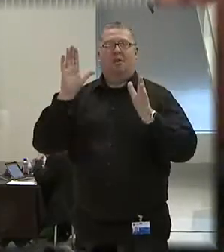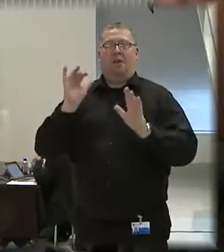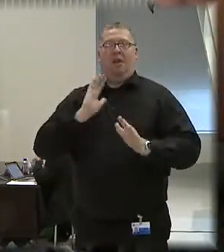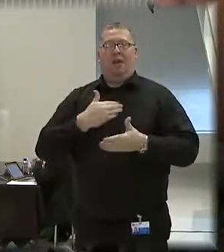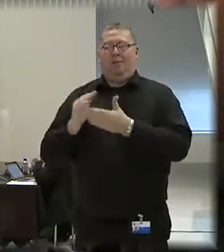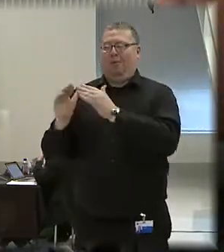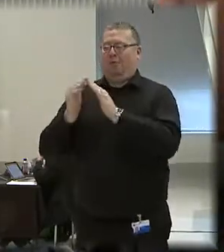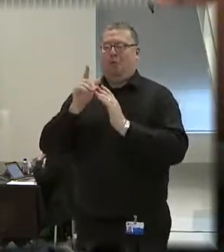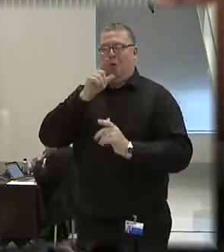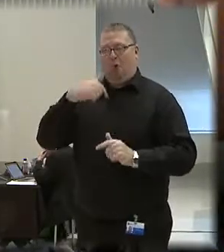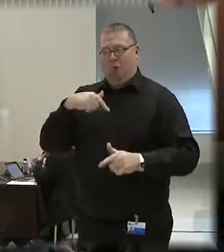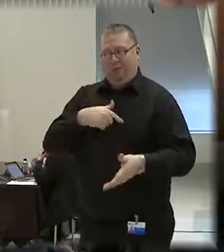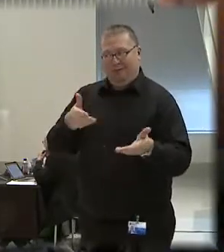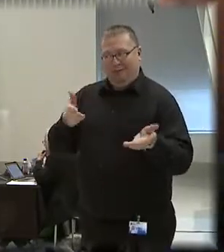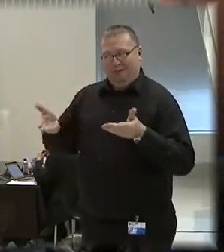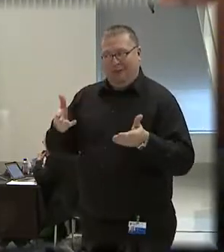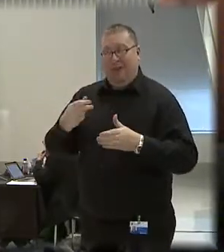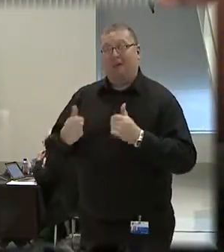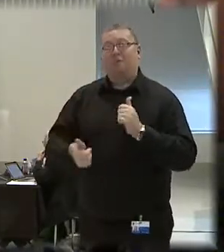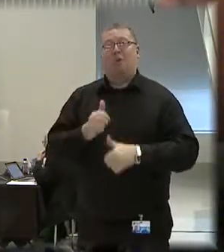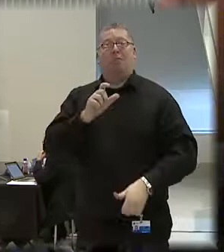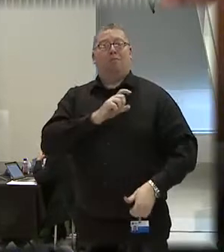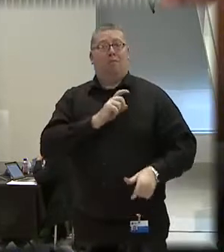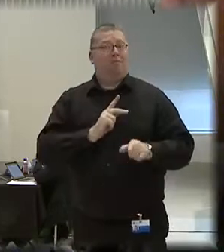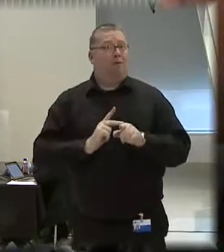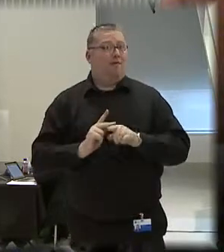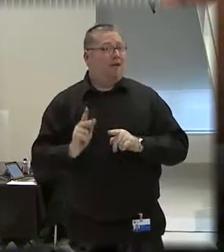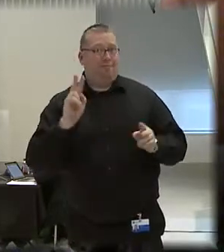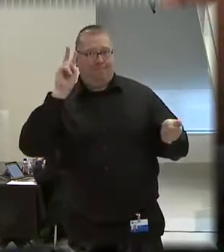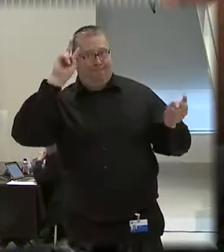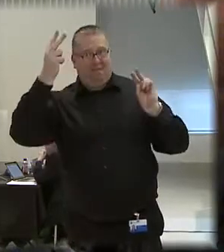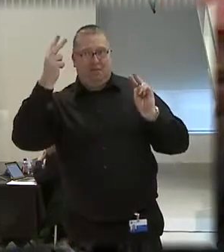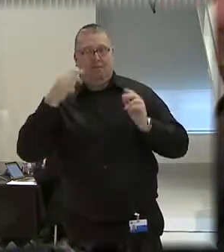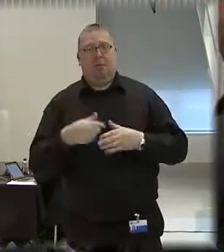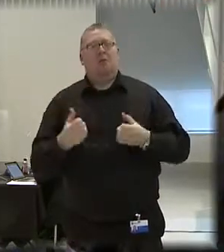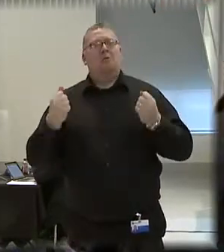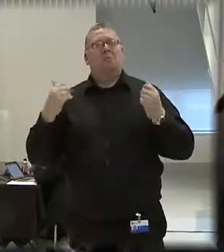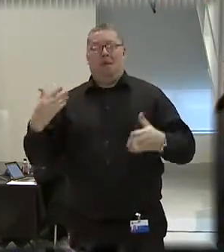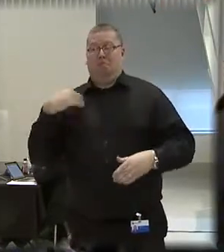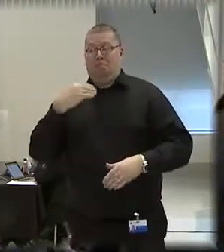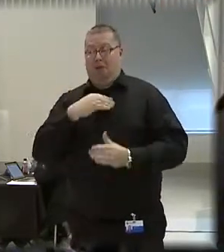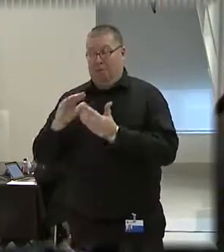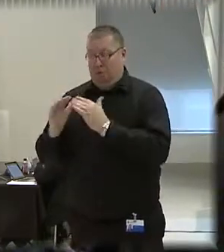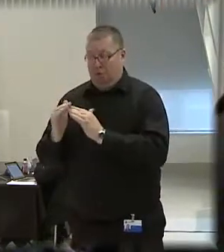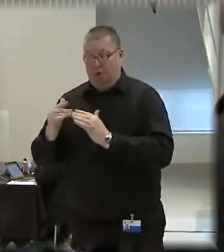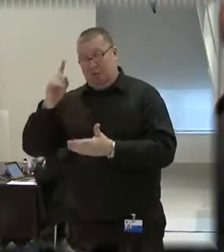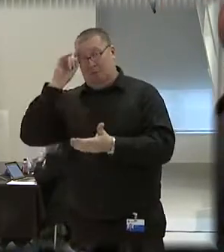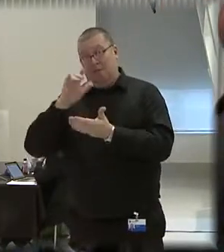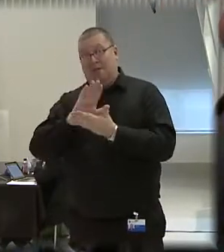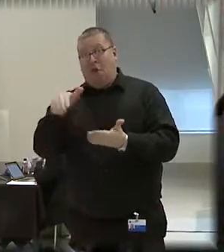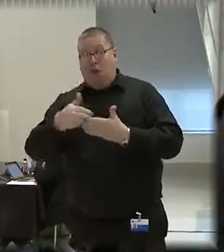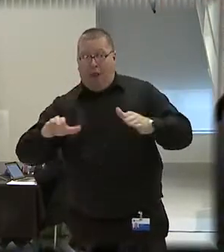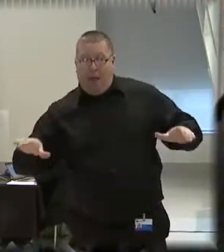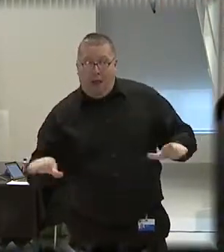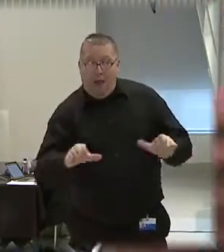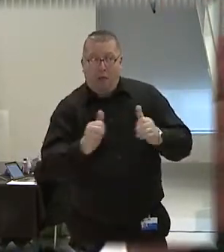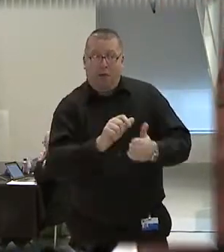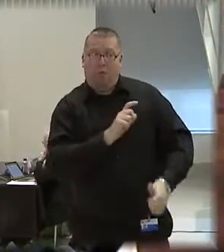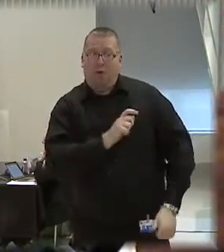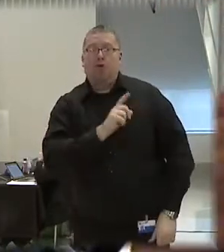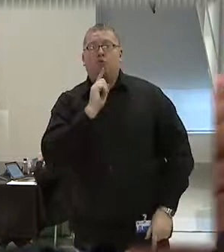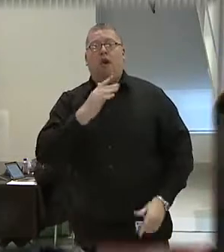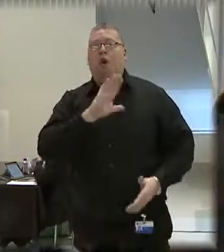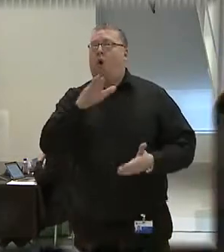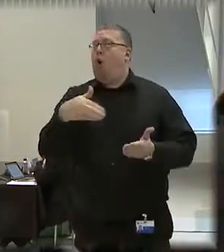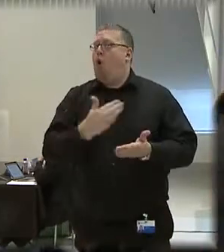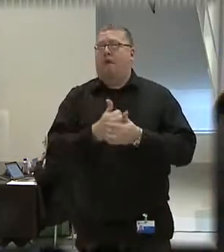serve and today's law enforcement professional. Many citizens believe that all interactions with police should be